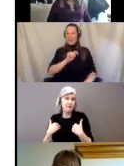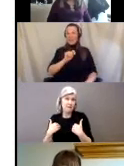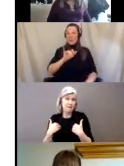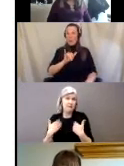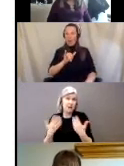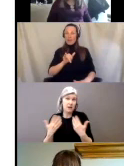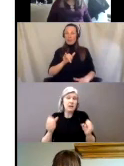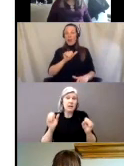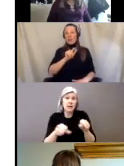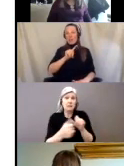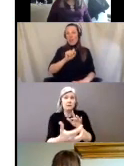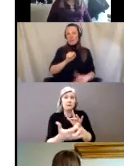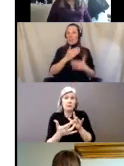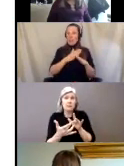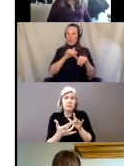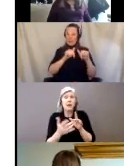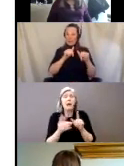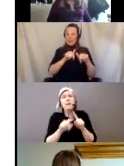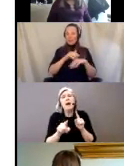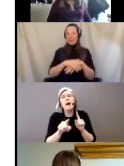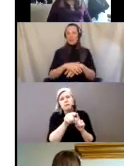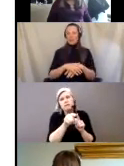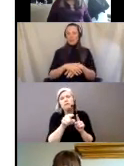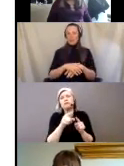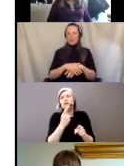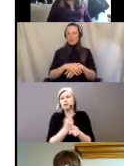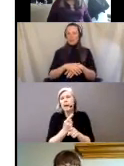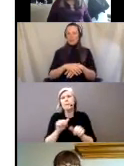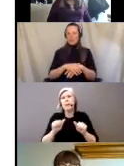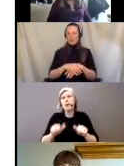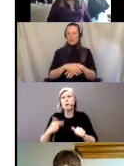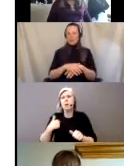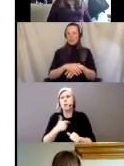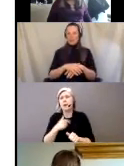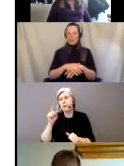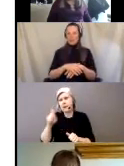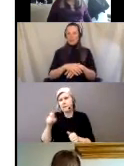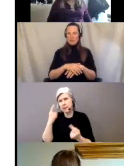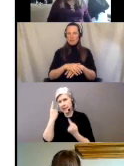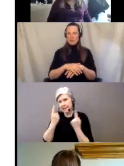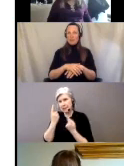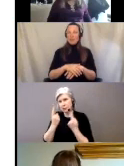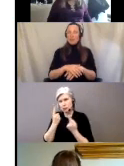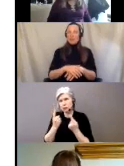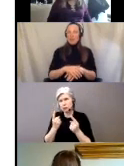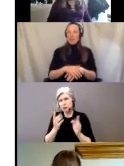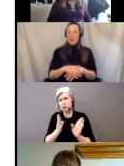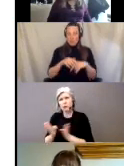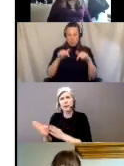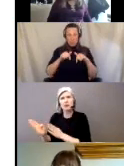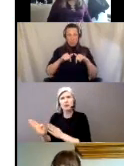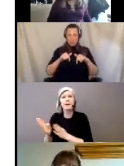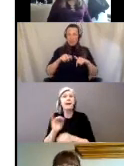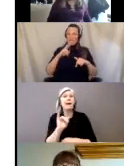to do some more strategizing on. And if we're thinking about members of the deaf community who